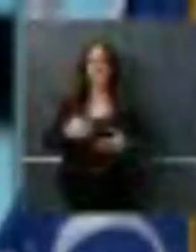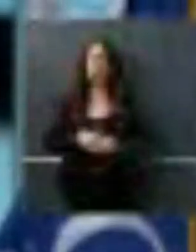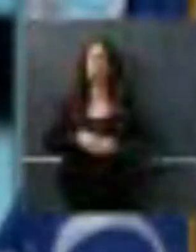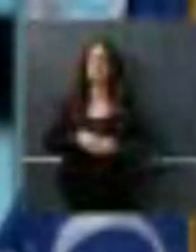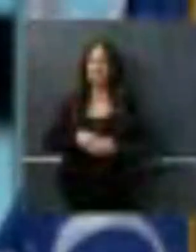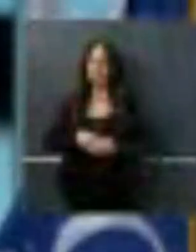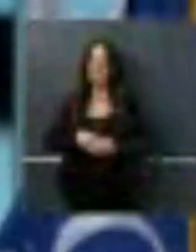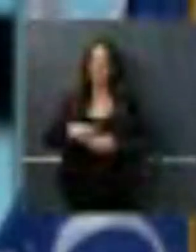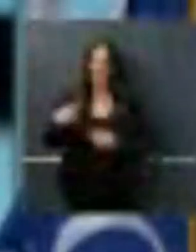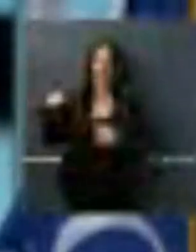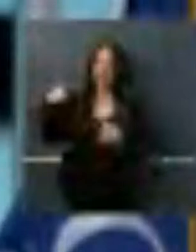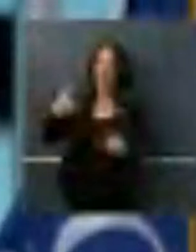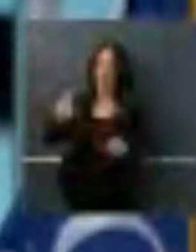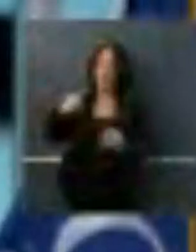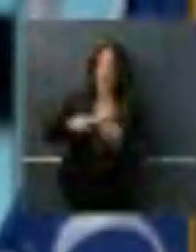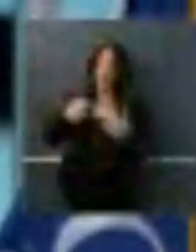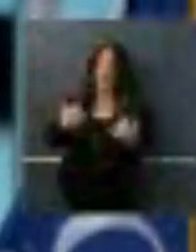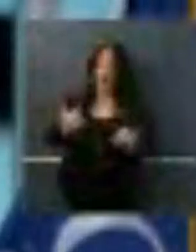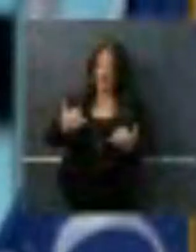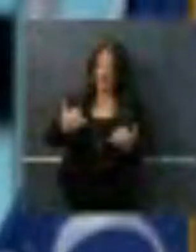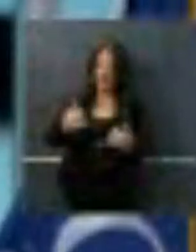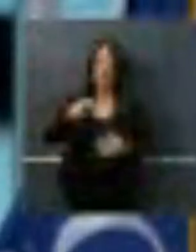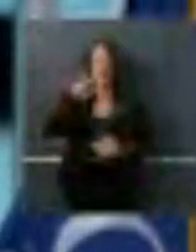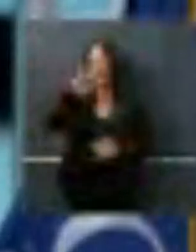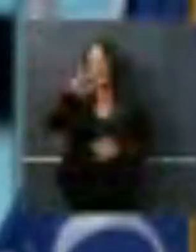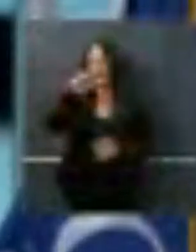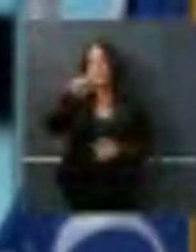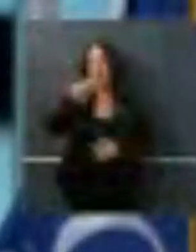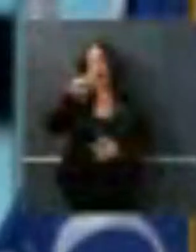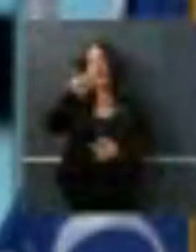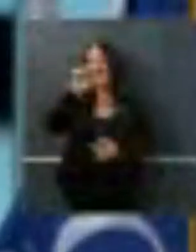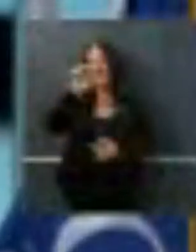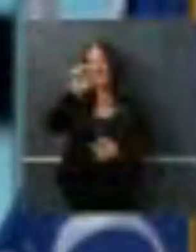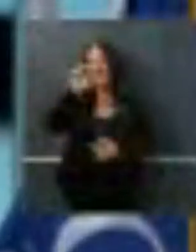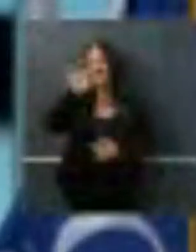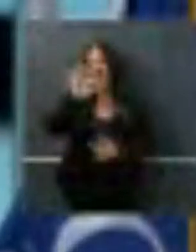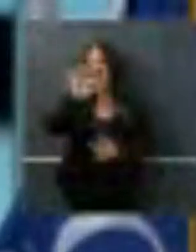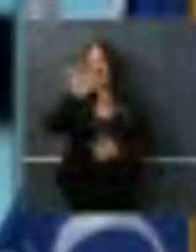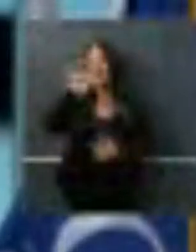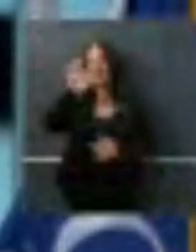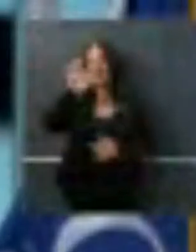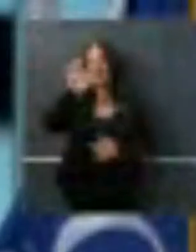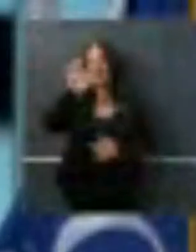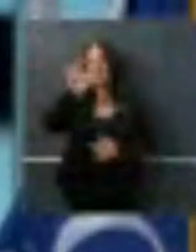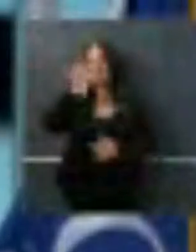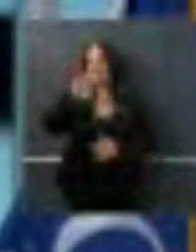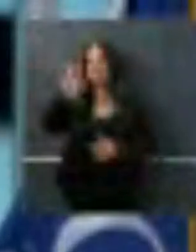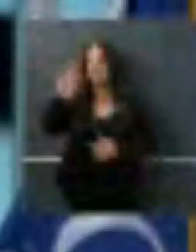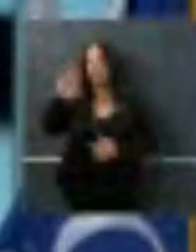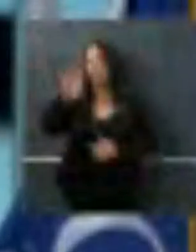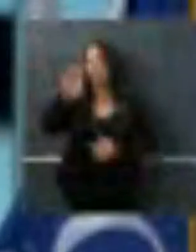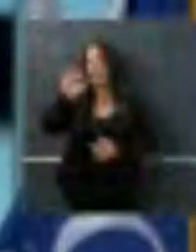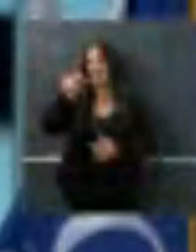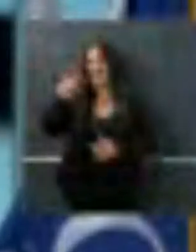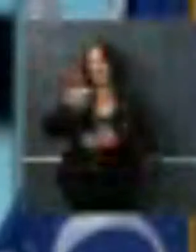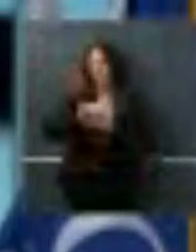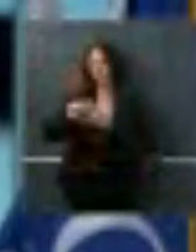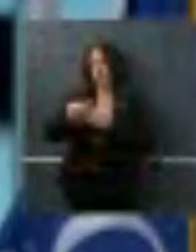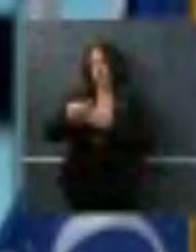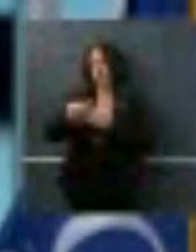$3.944 billion, close to $4 billion of unemployment insurance has been distributed,